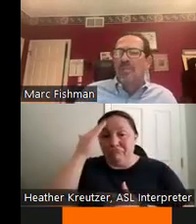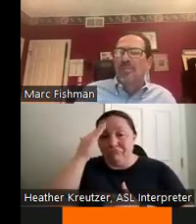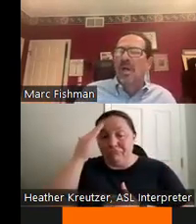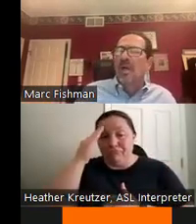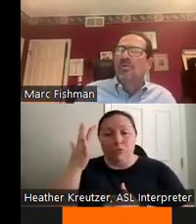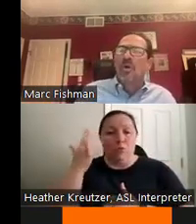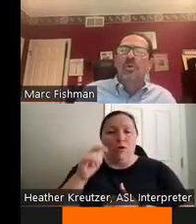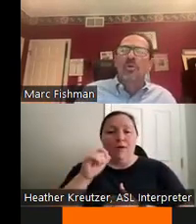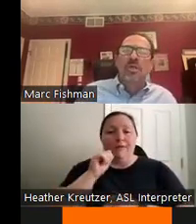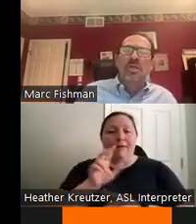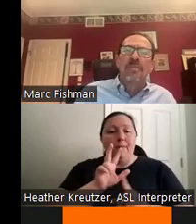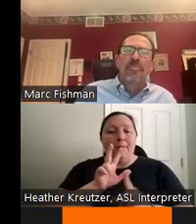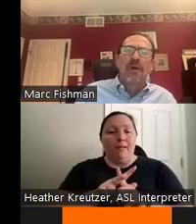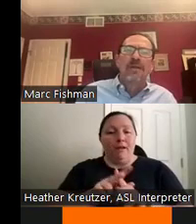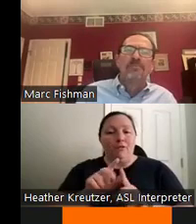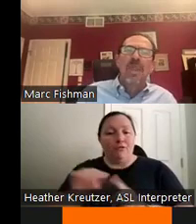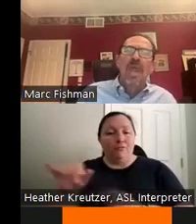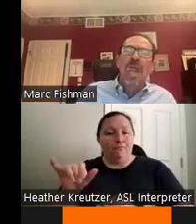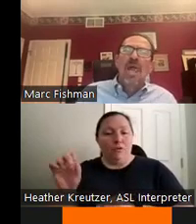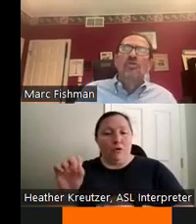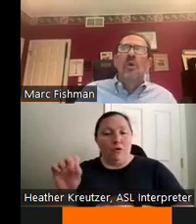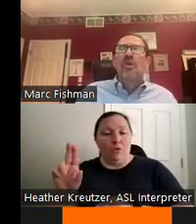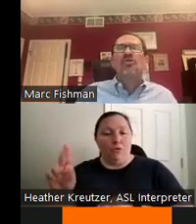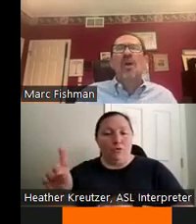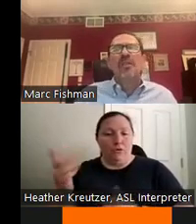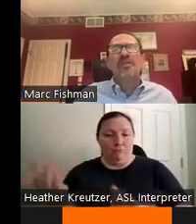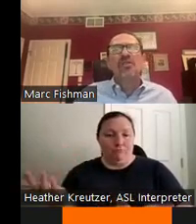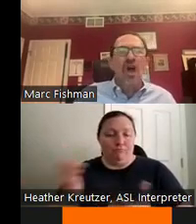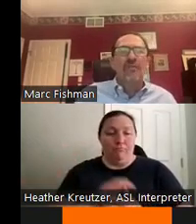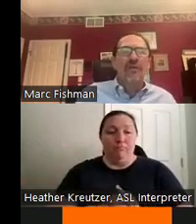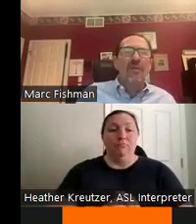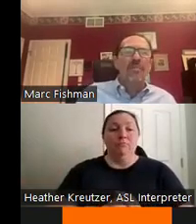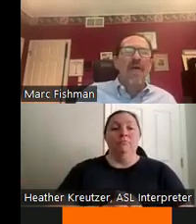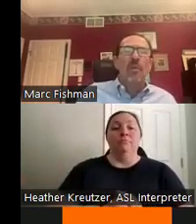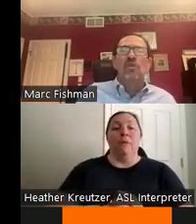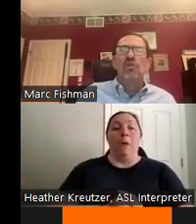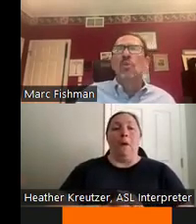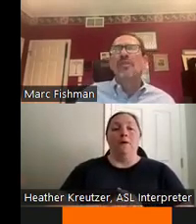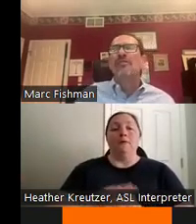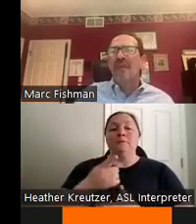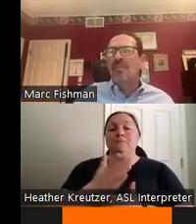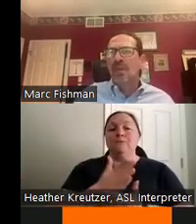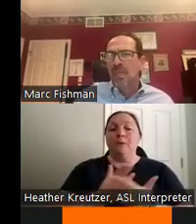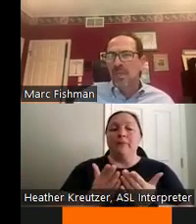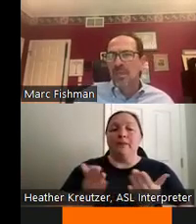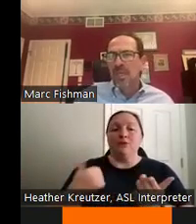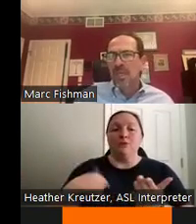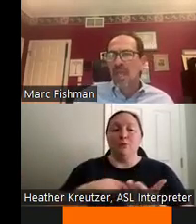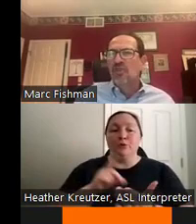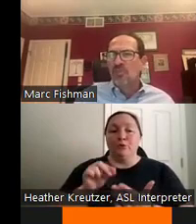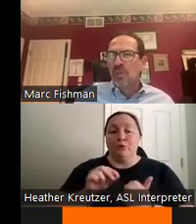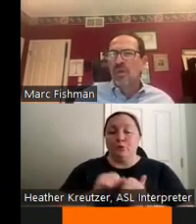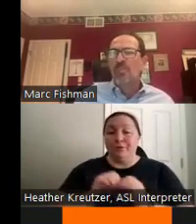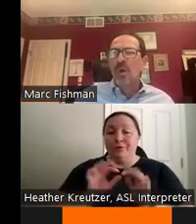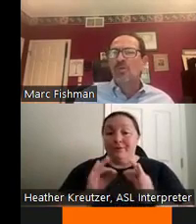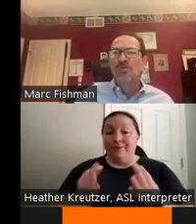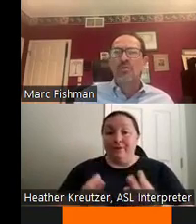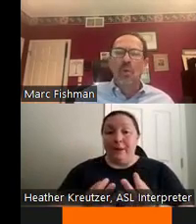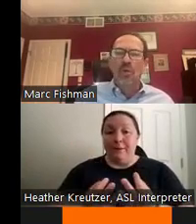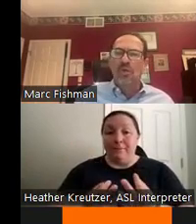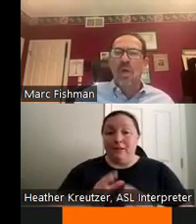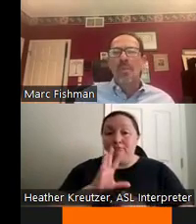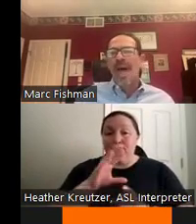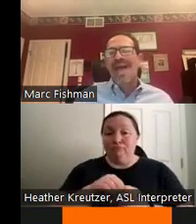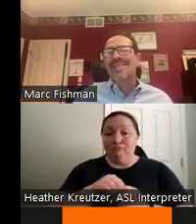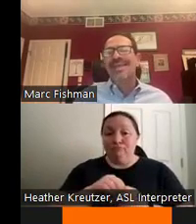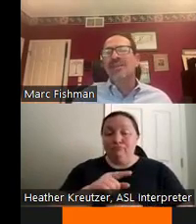not apply them to OUD, right? So here's some of the stuff that we do with the family engagement components